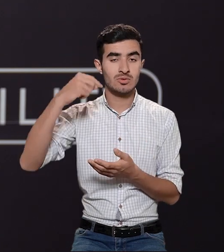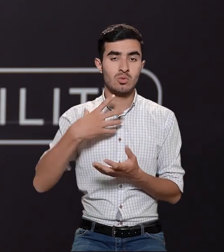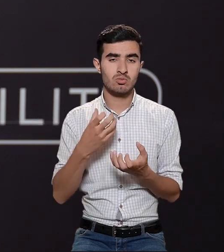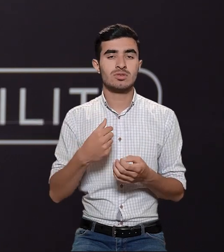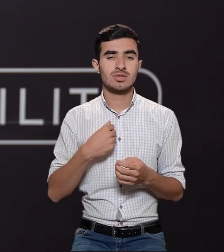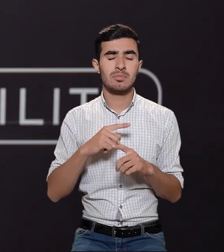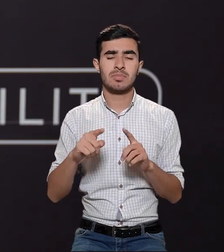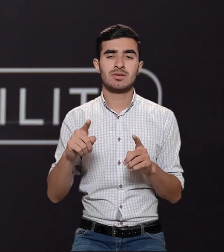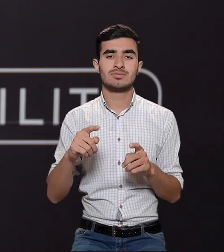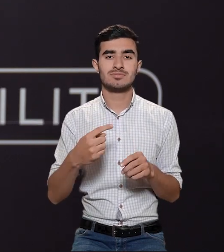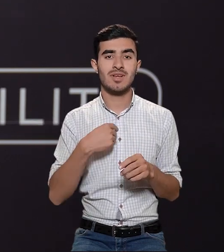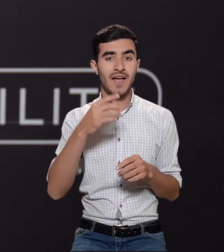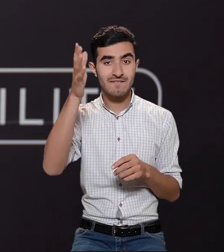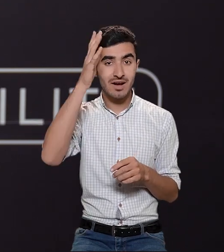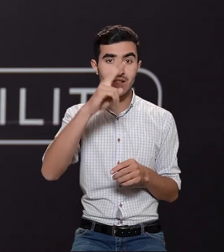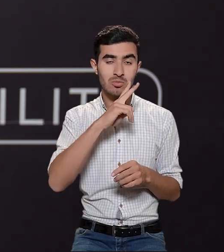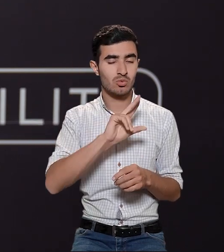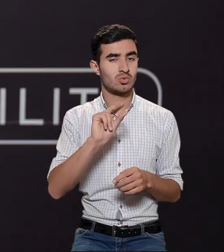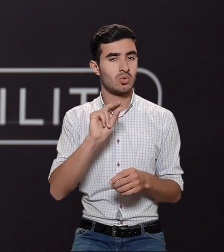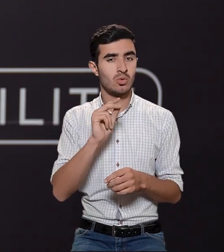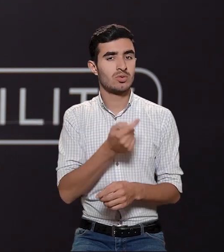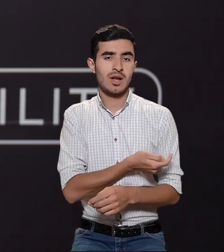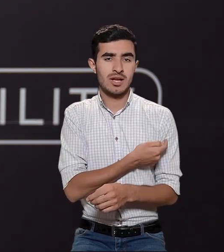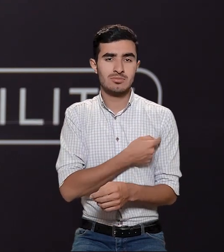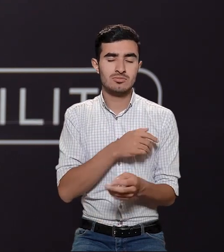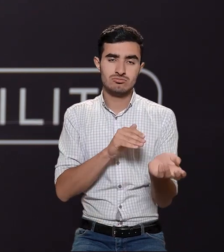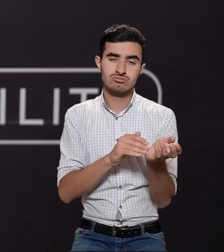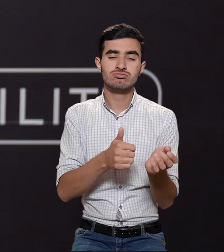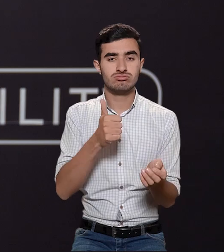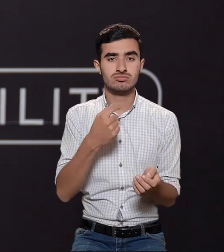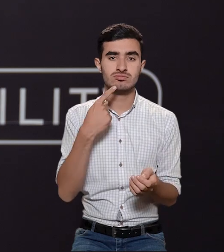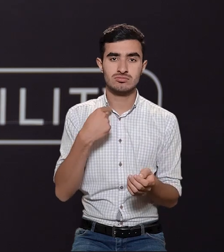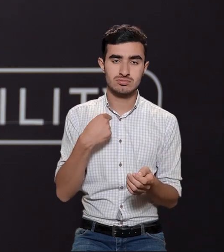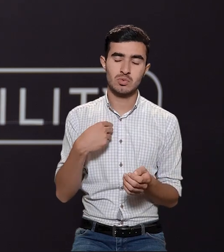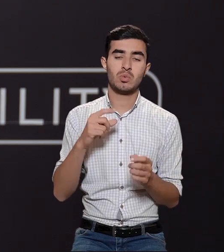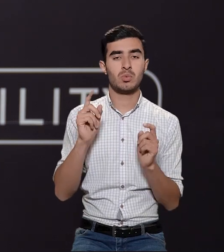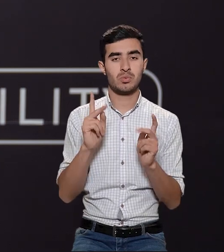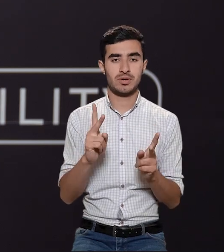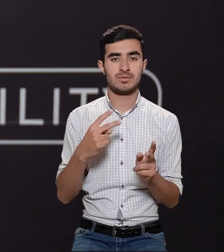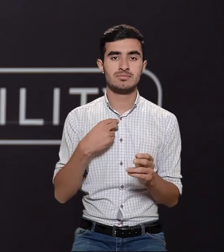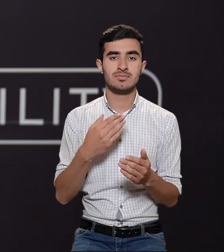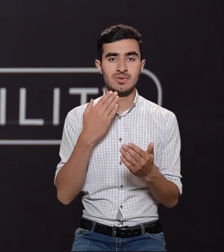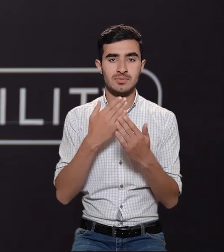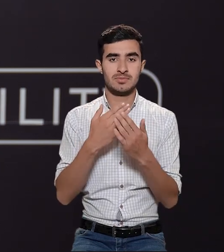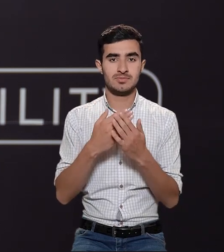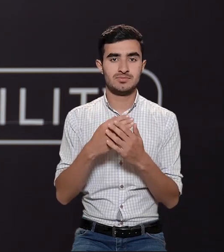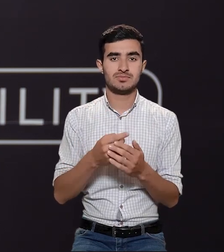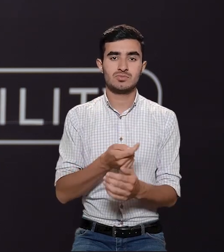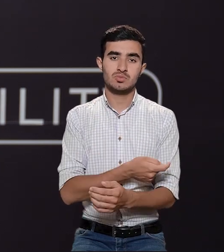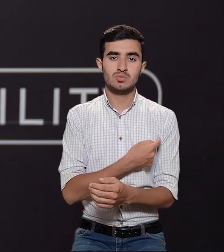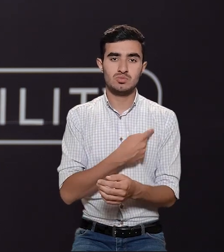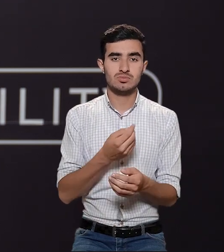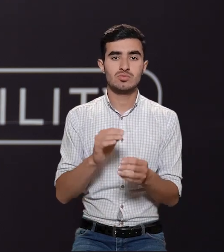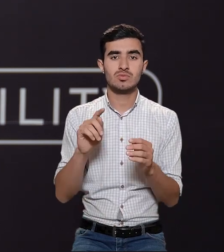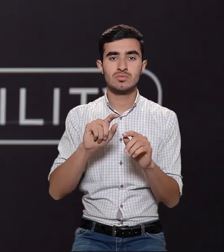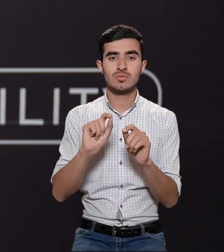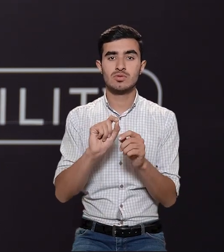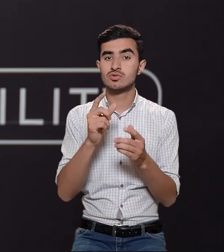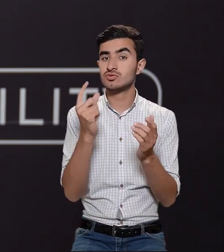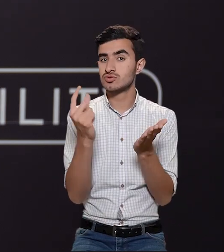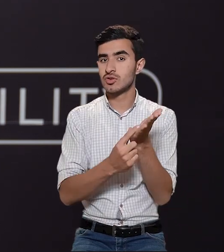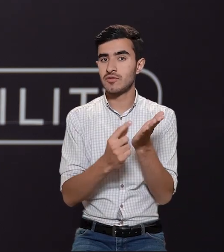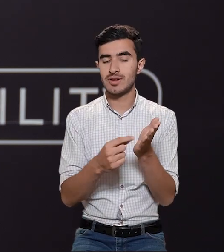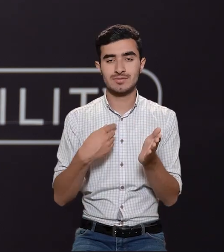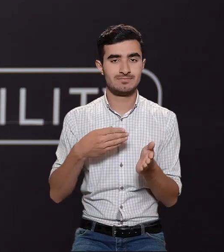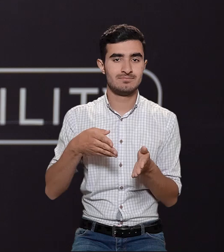to fulfill the wishes of my parents, and that's how I enter into the medical college. After doing